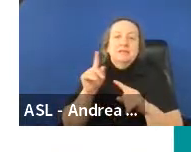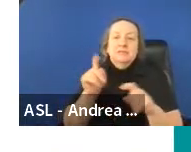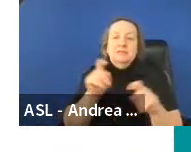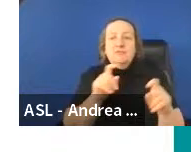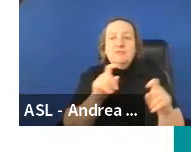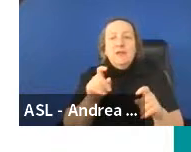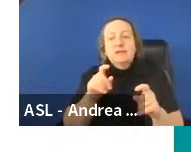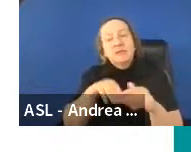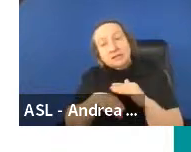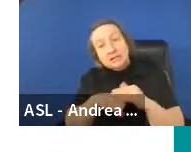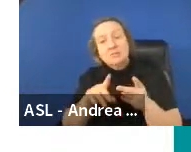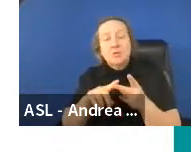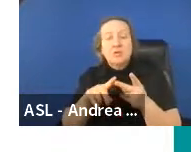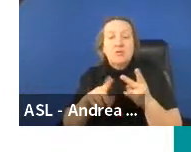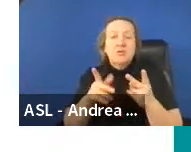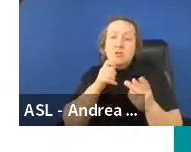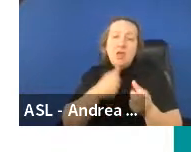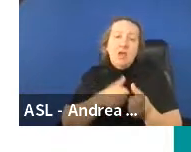themselves.